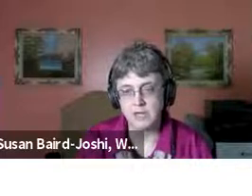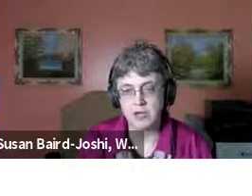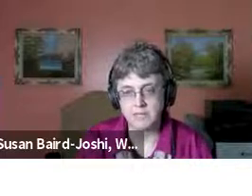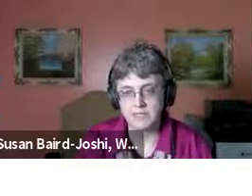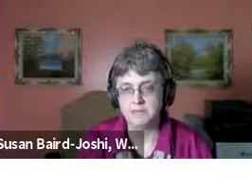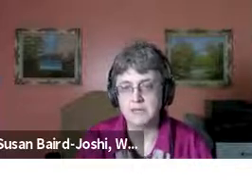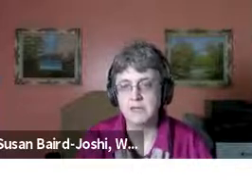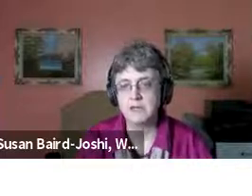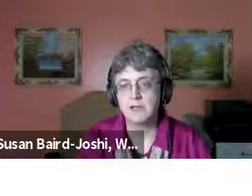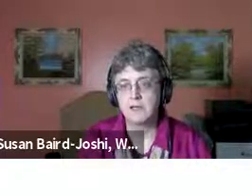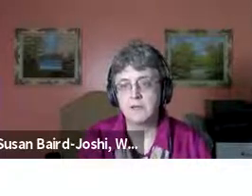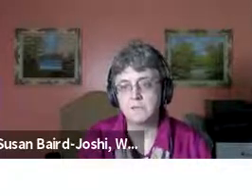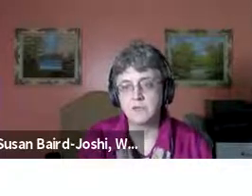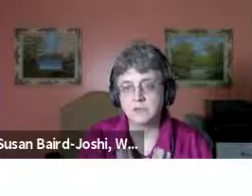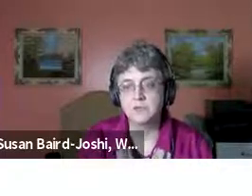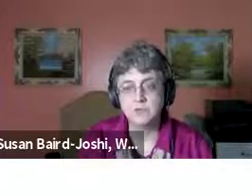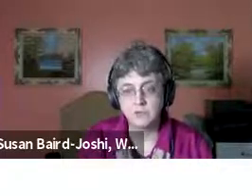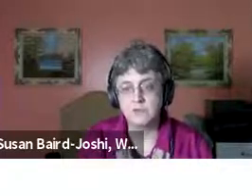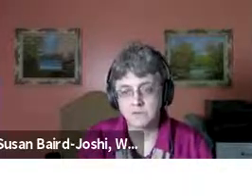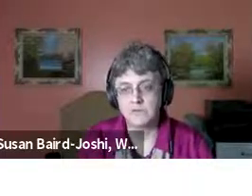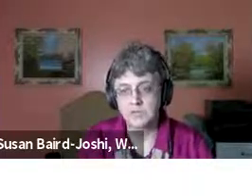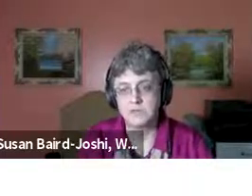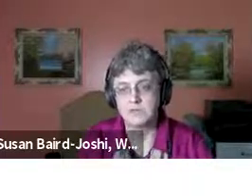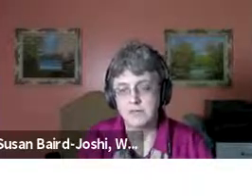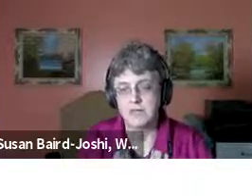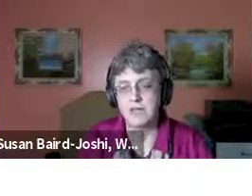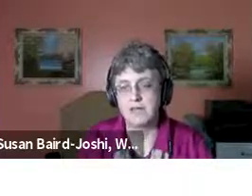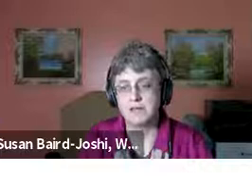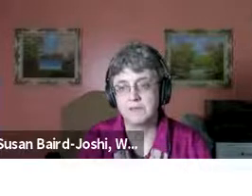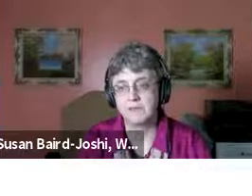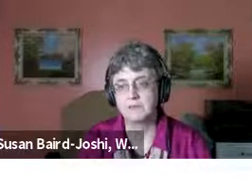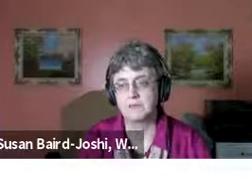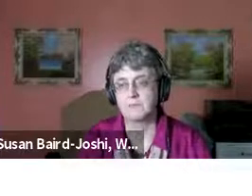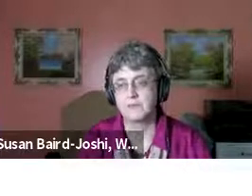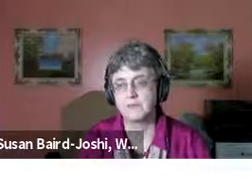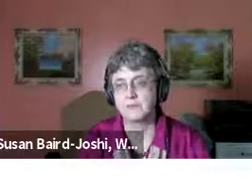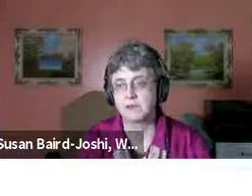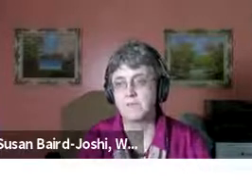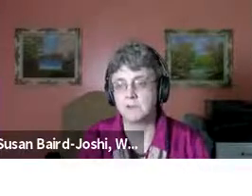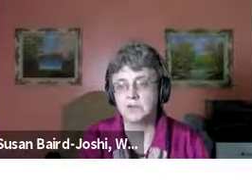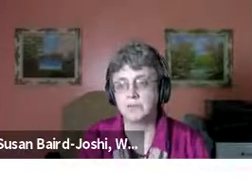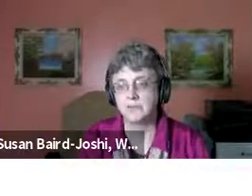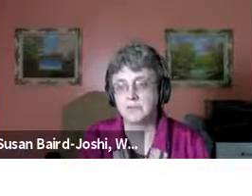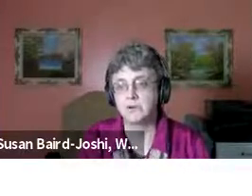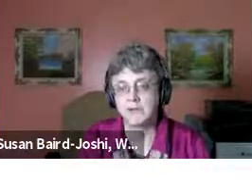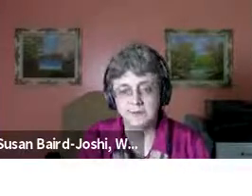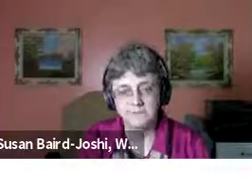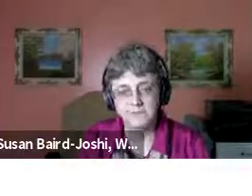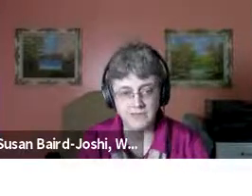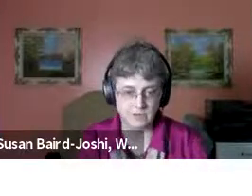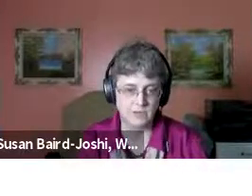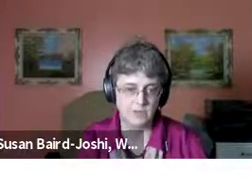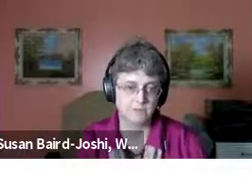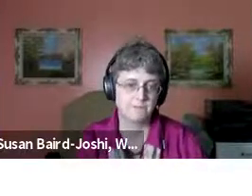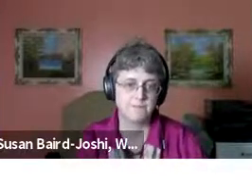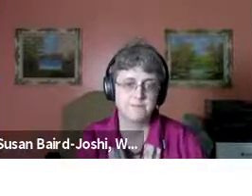community comments, but those are two observations that I have that I think our membership would support me on. Thank